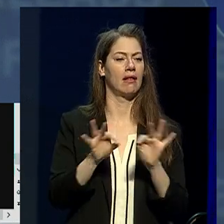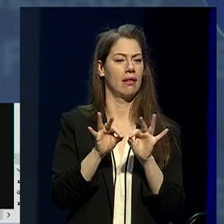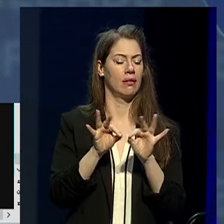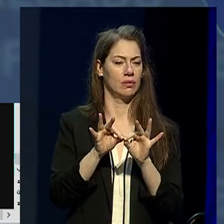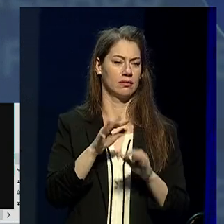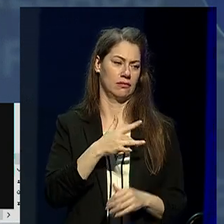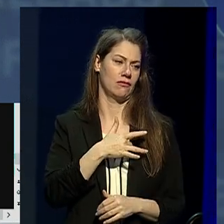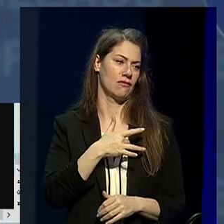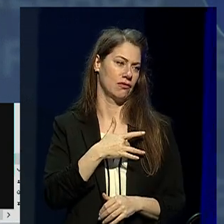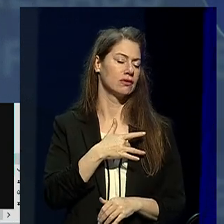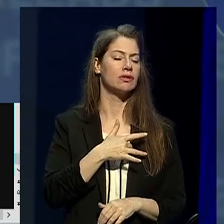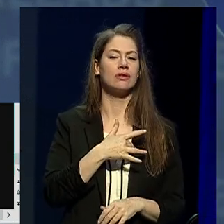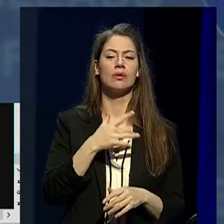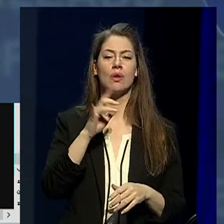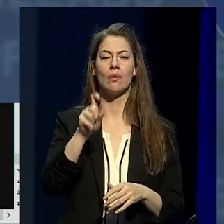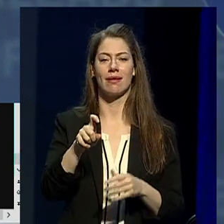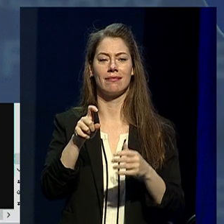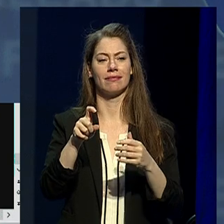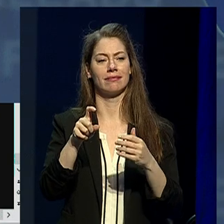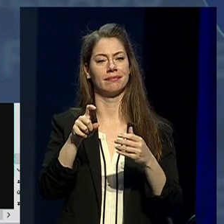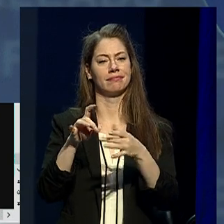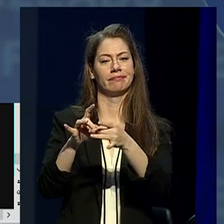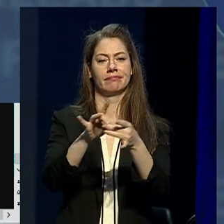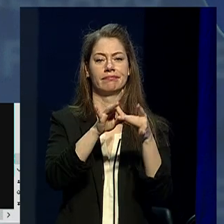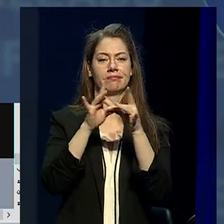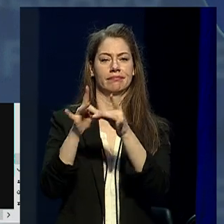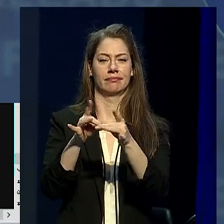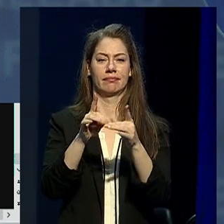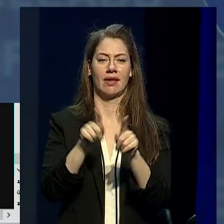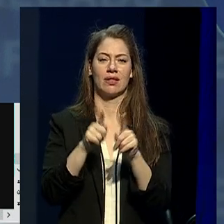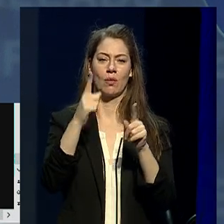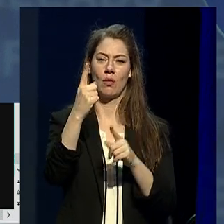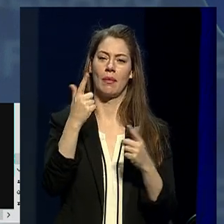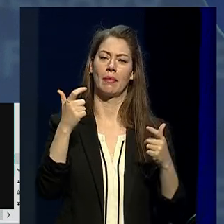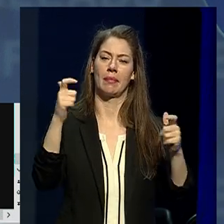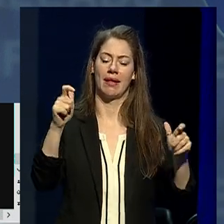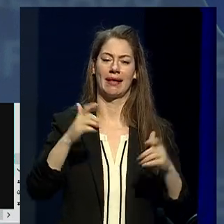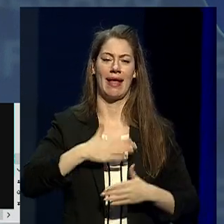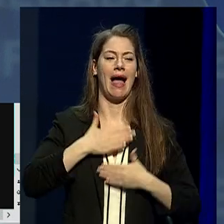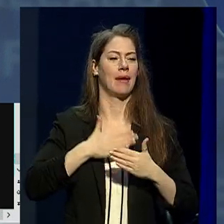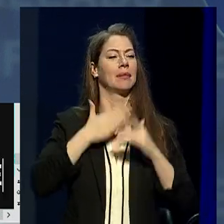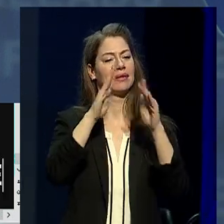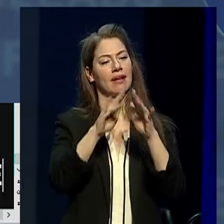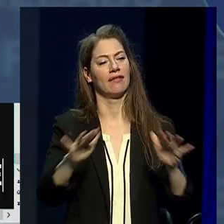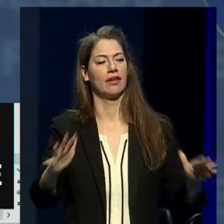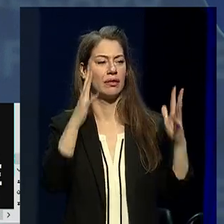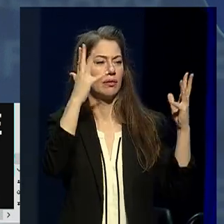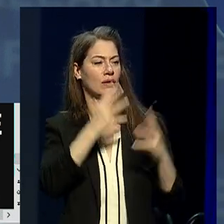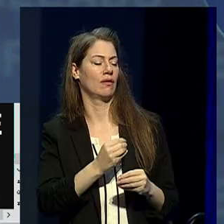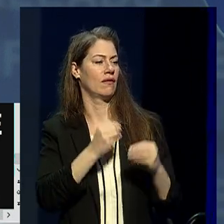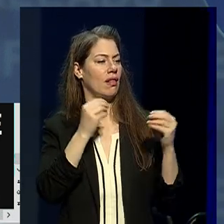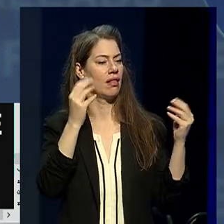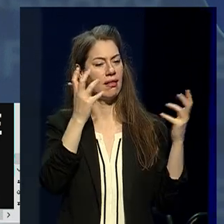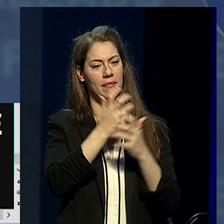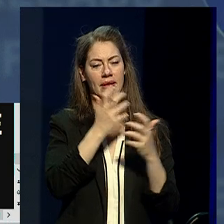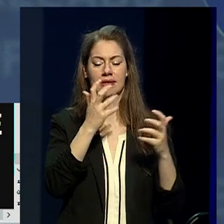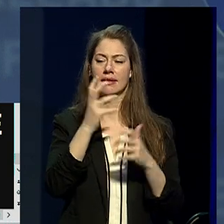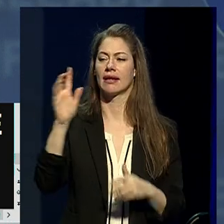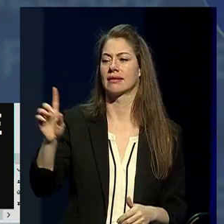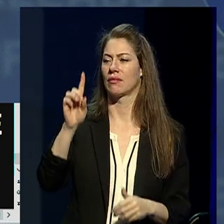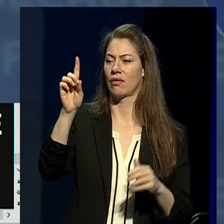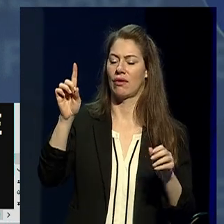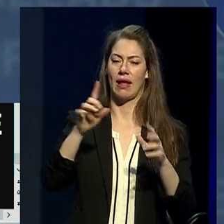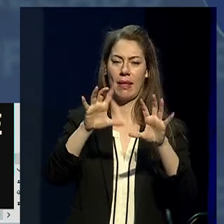hearts. So let's come together as one big, happy, diverse, beautiful, amazing